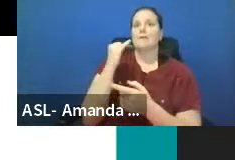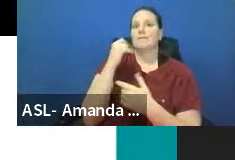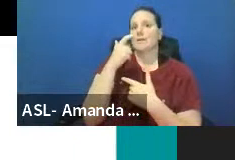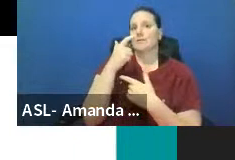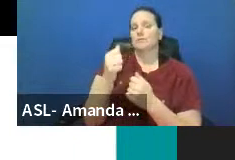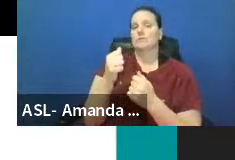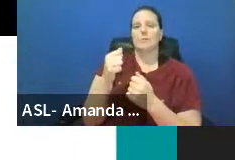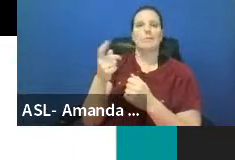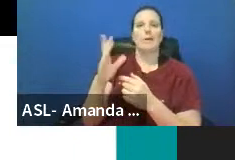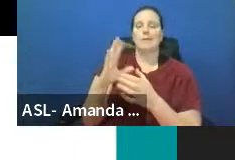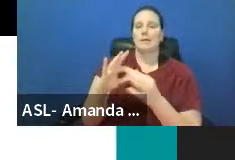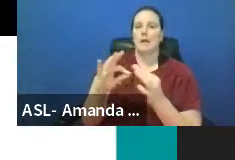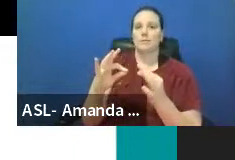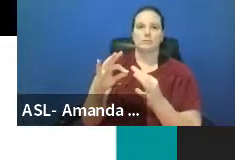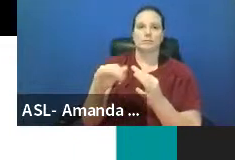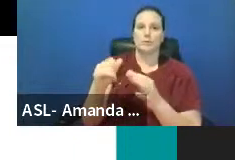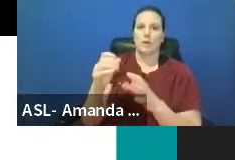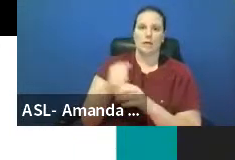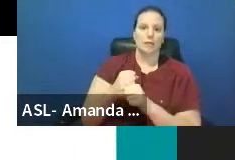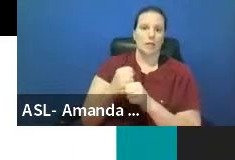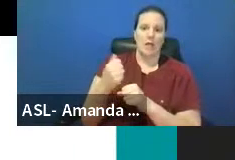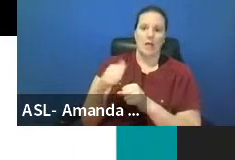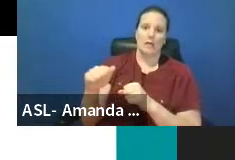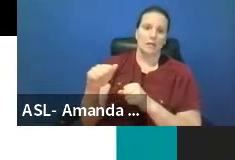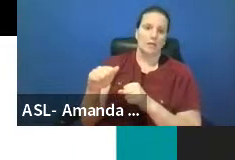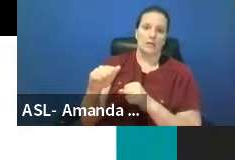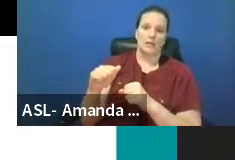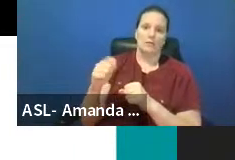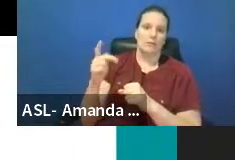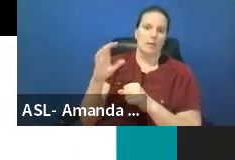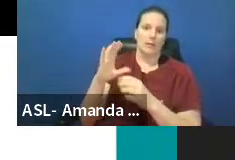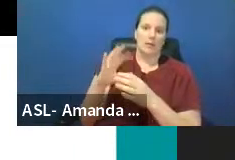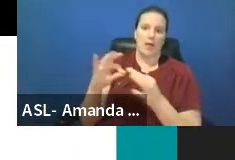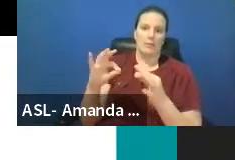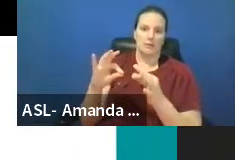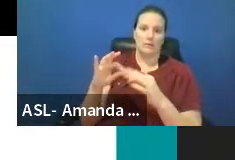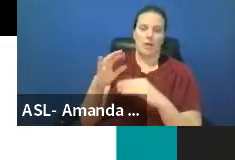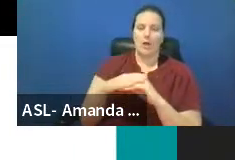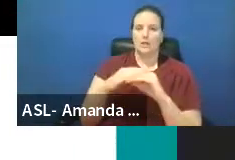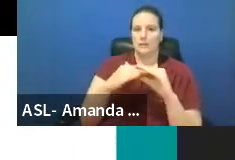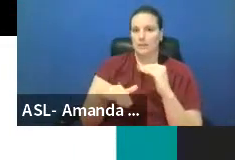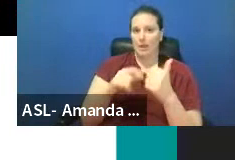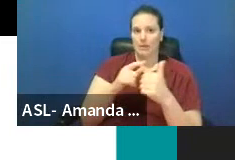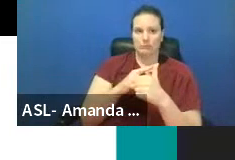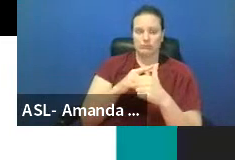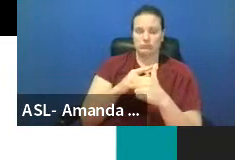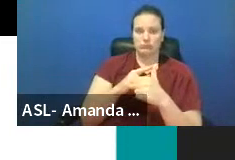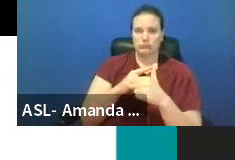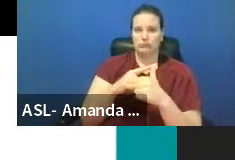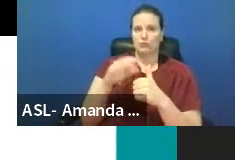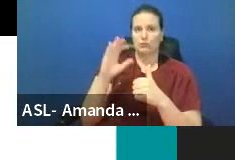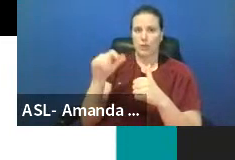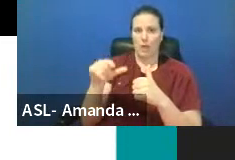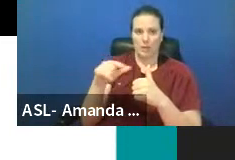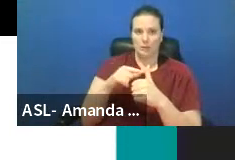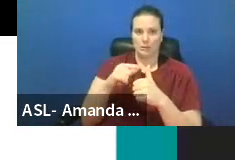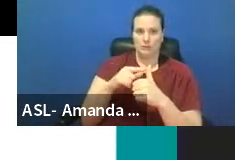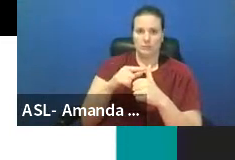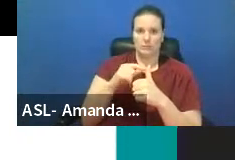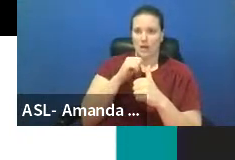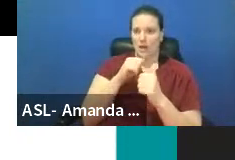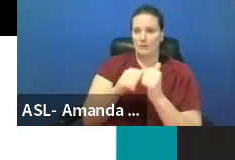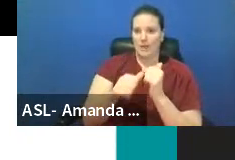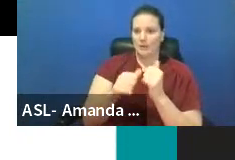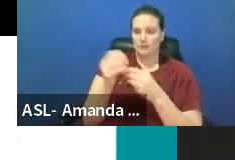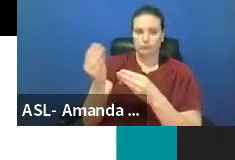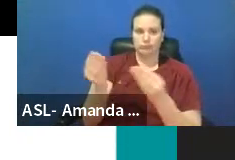making any public comment, we have not received any public comment via email to the CAG, so we did not pass any